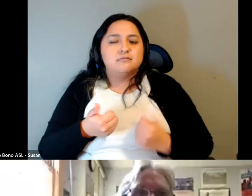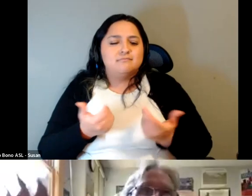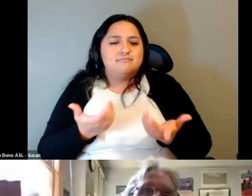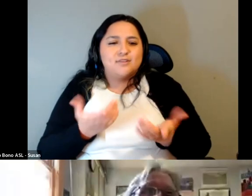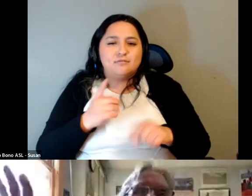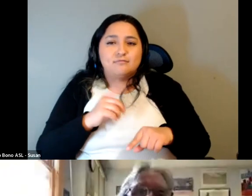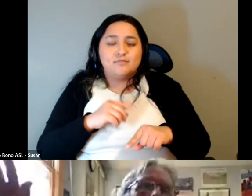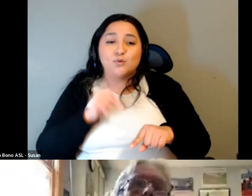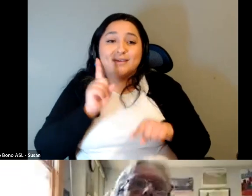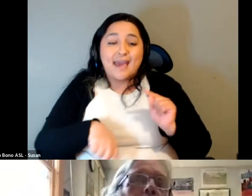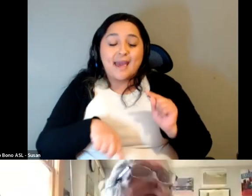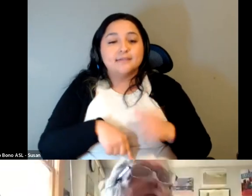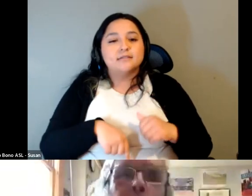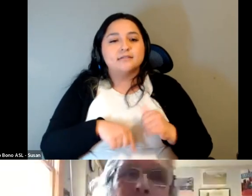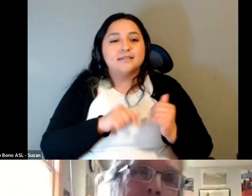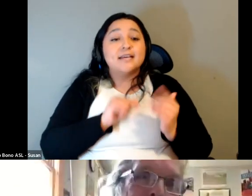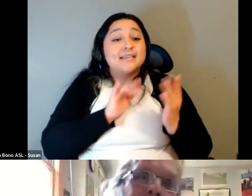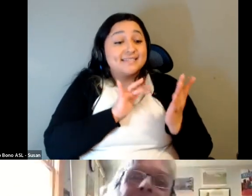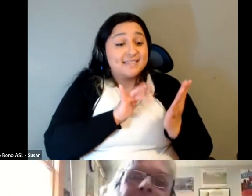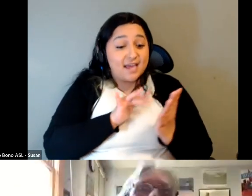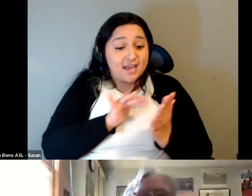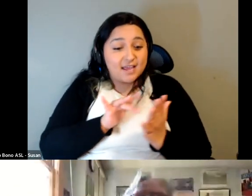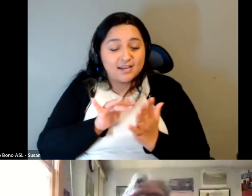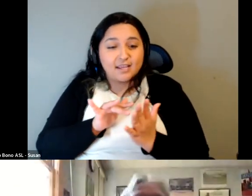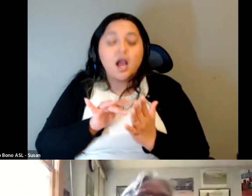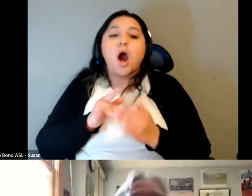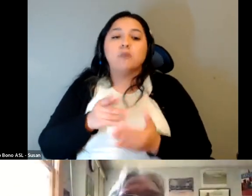oh, housing makes things worse for people.